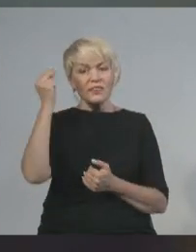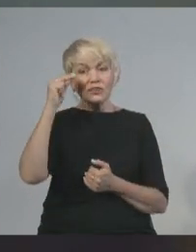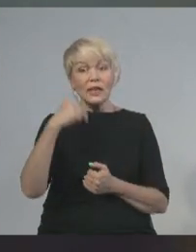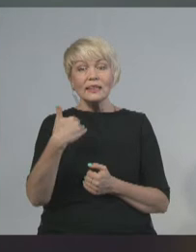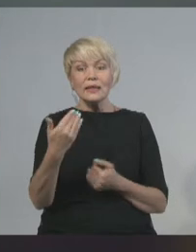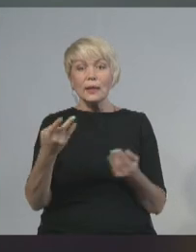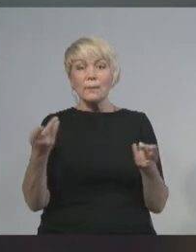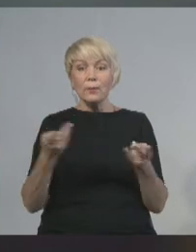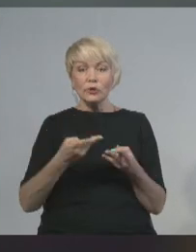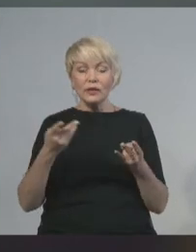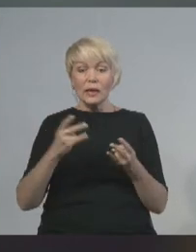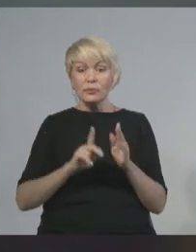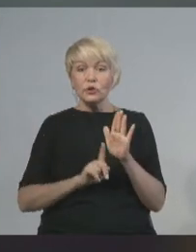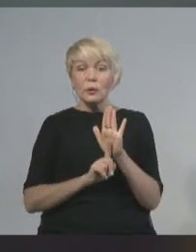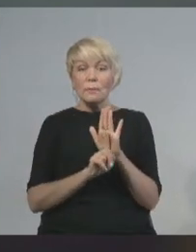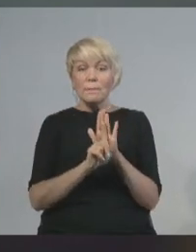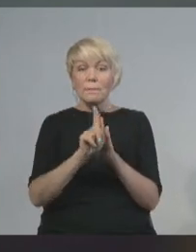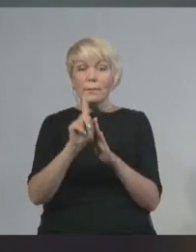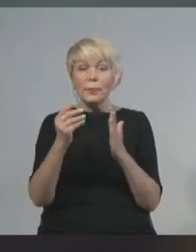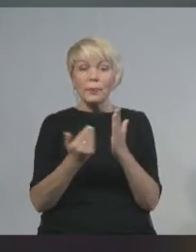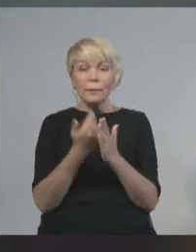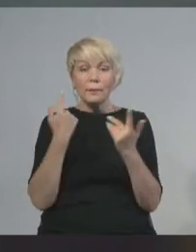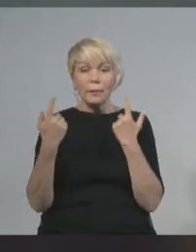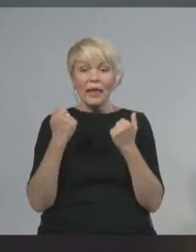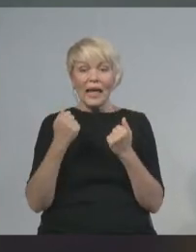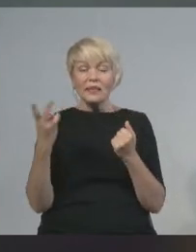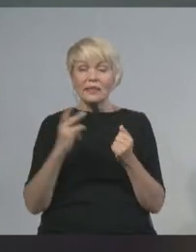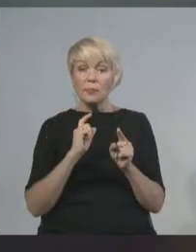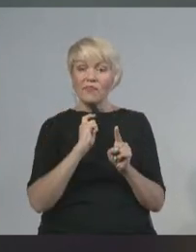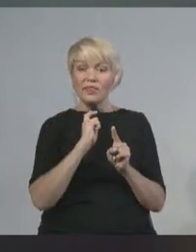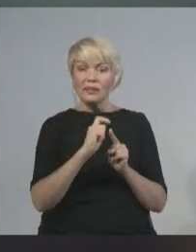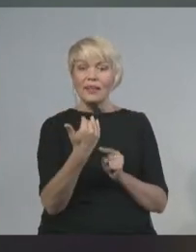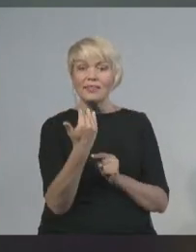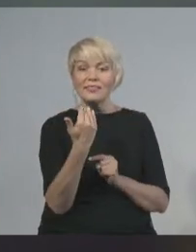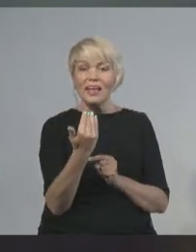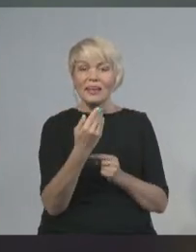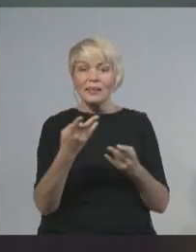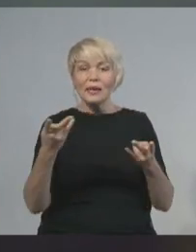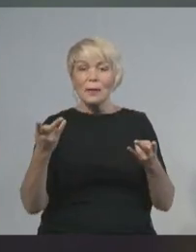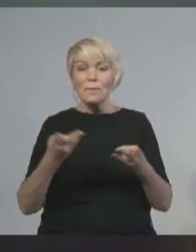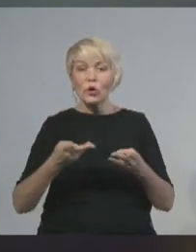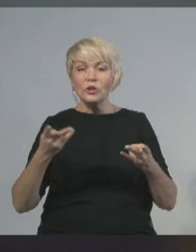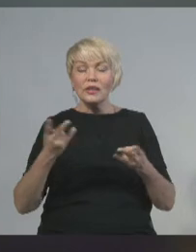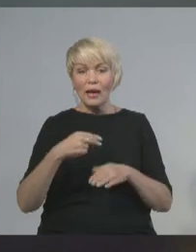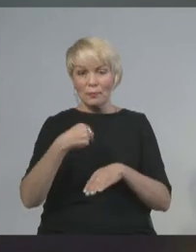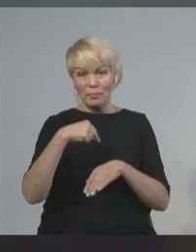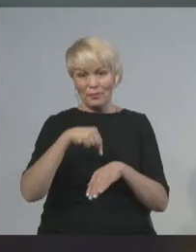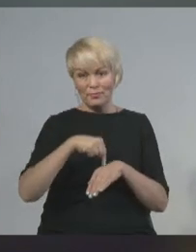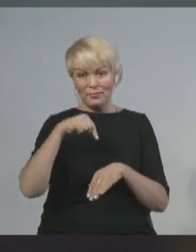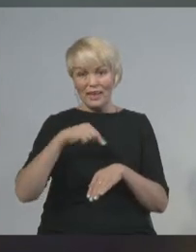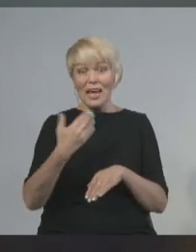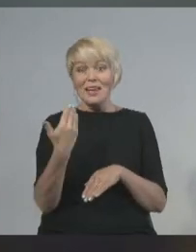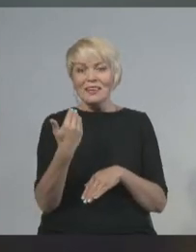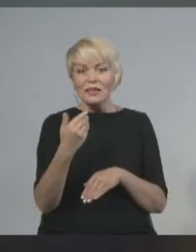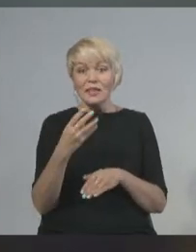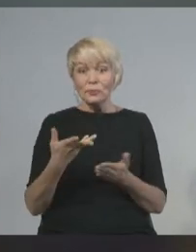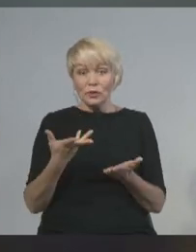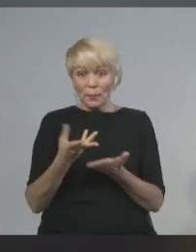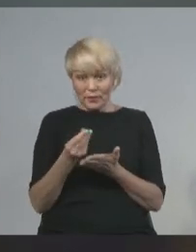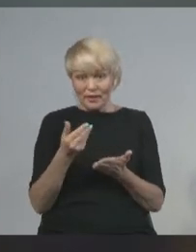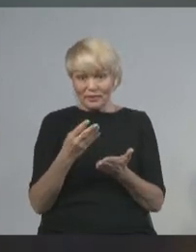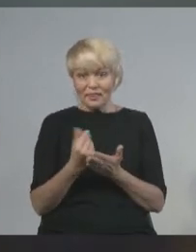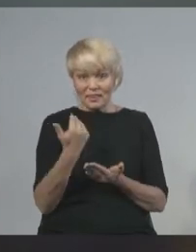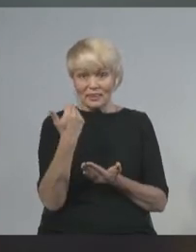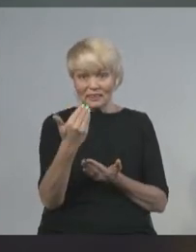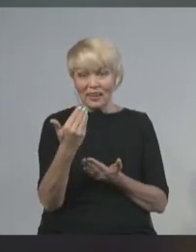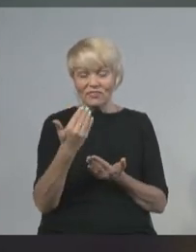needs because in order to launch a certain pay well you have to meet the needs or satisfy the needs